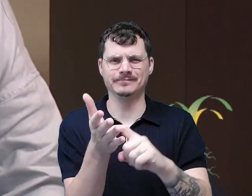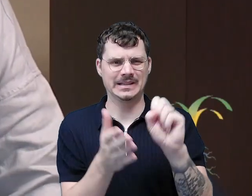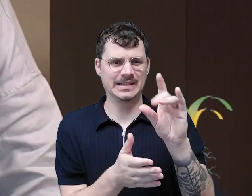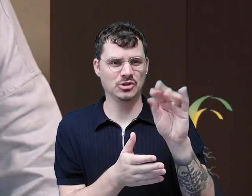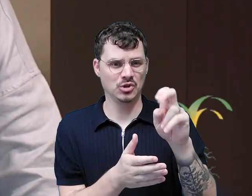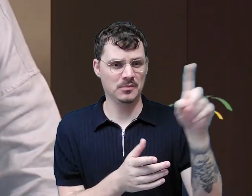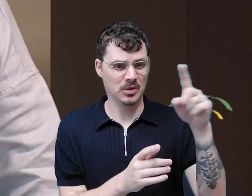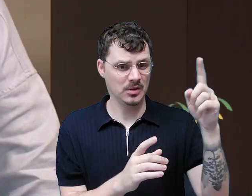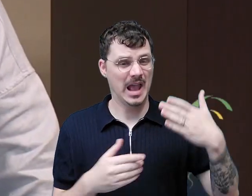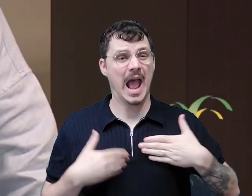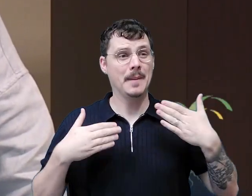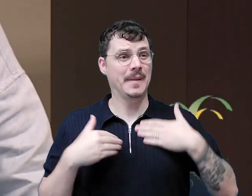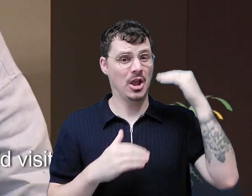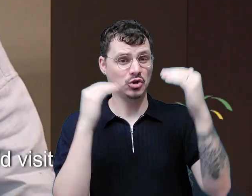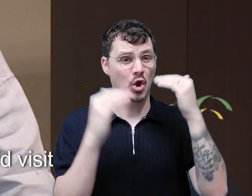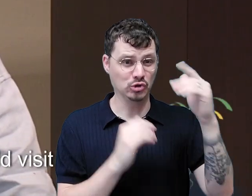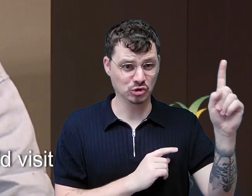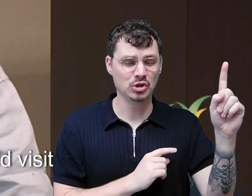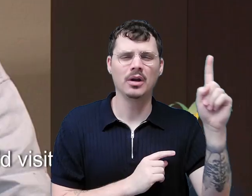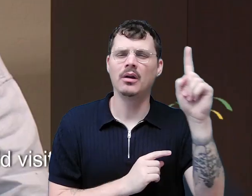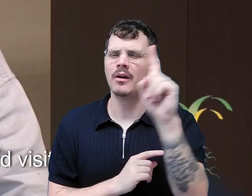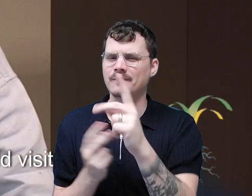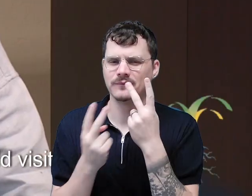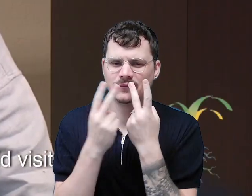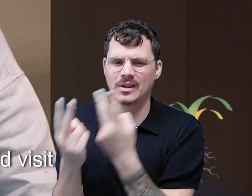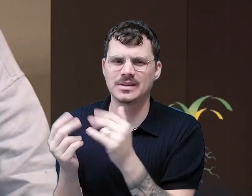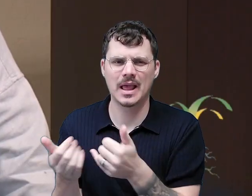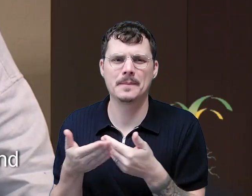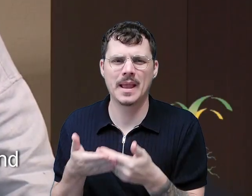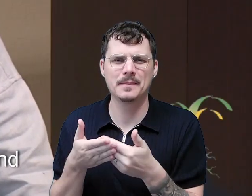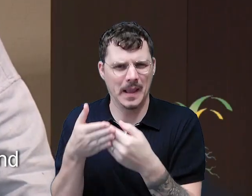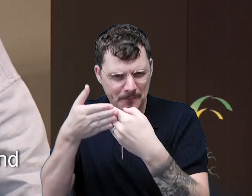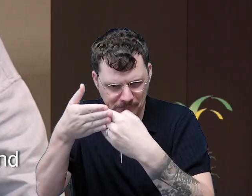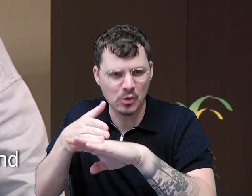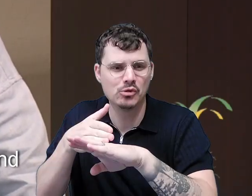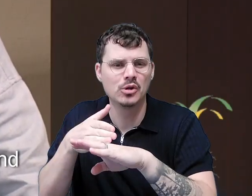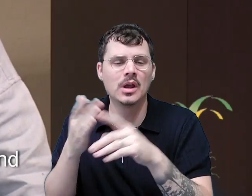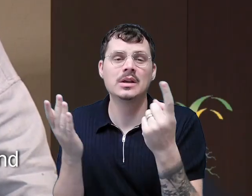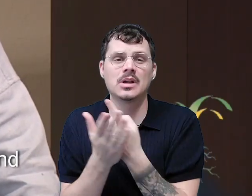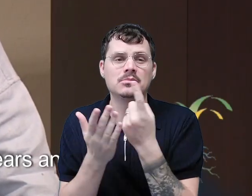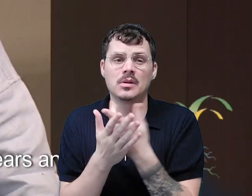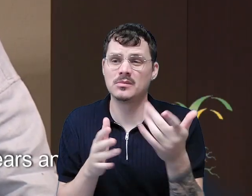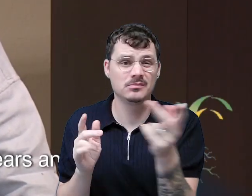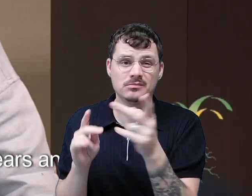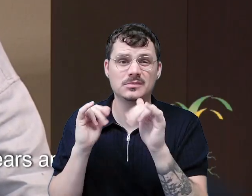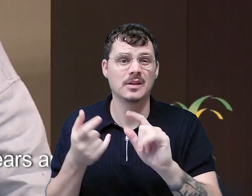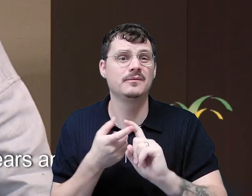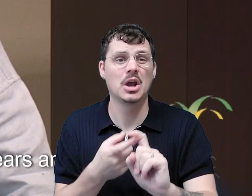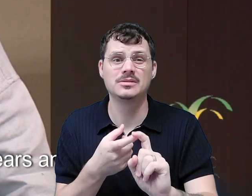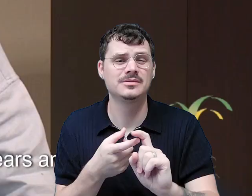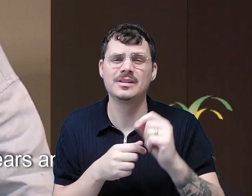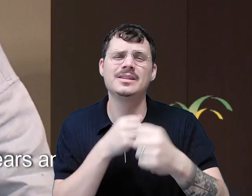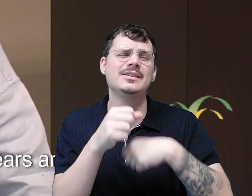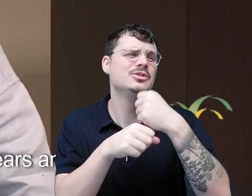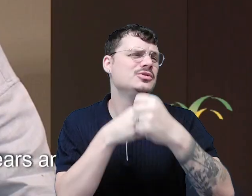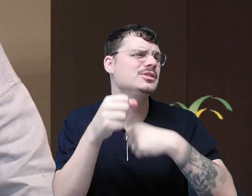recognizable genetic syndrome, those happy, healthy adults would visit that baby right at their birth, and sometimes they'd stay friends